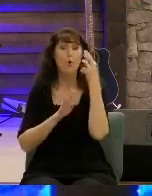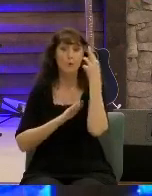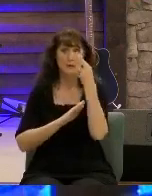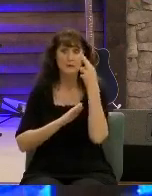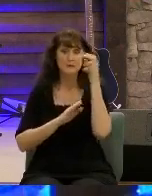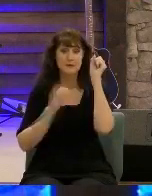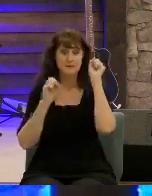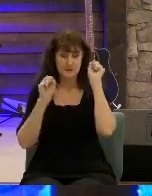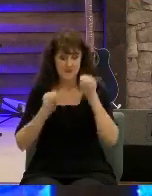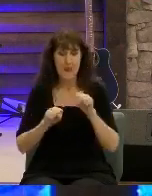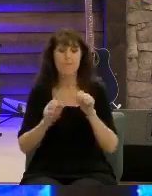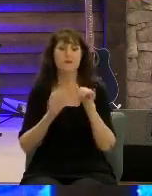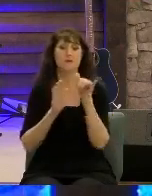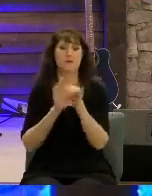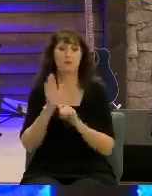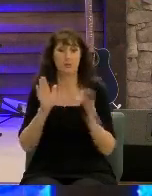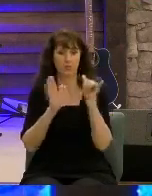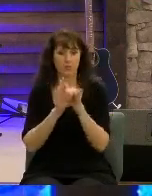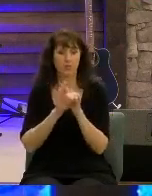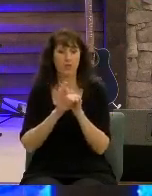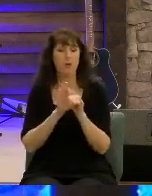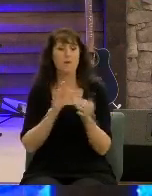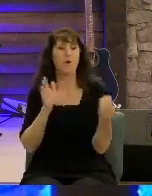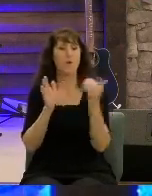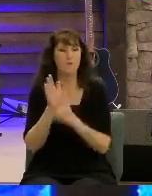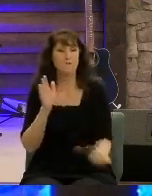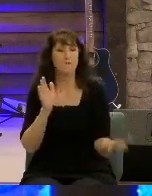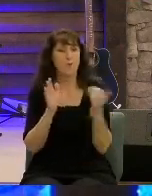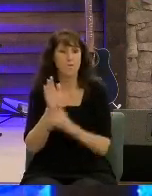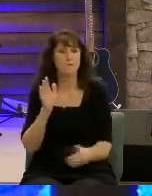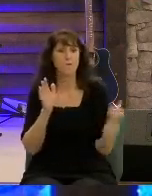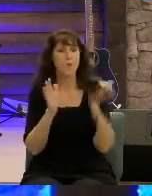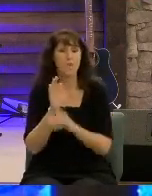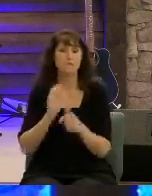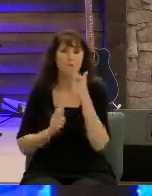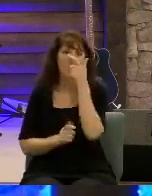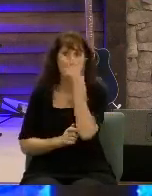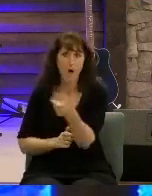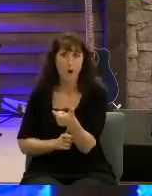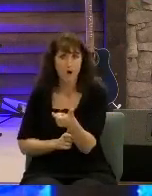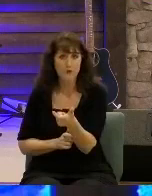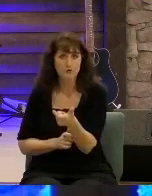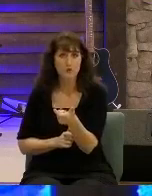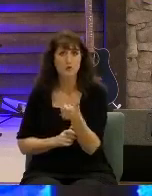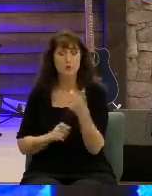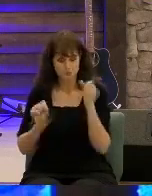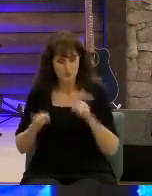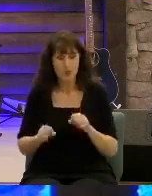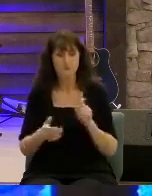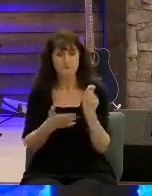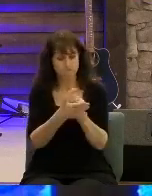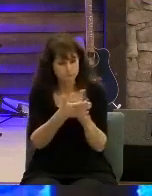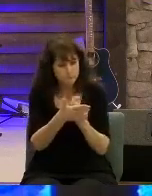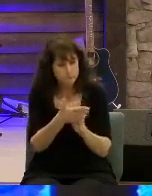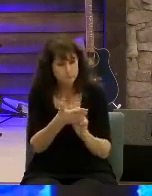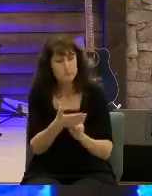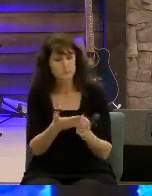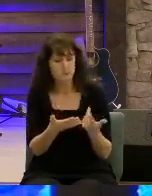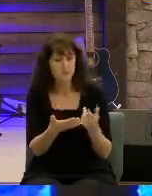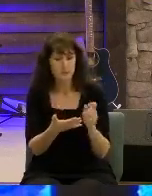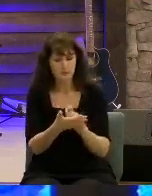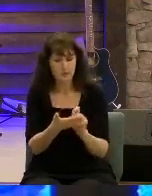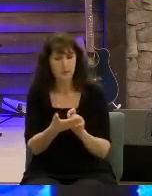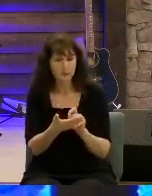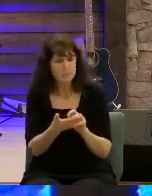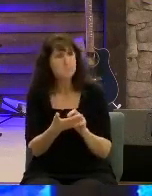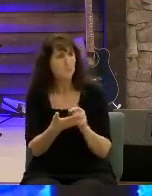played over and over and over again, right? And you can take a notepad and you can make notes, right? And you can get